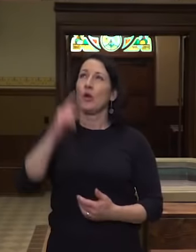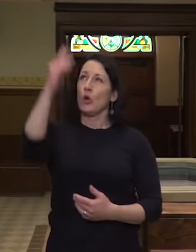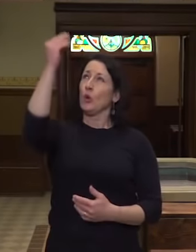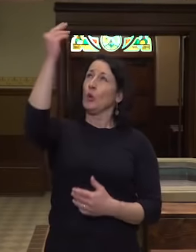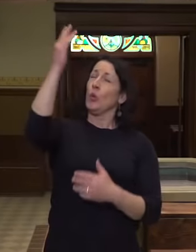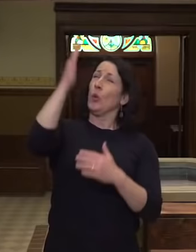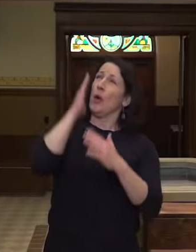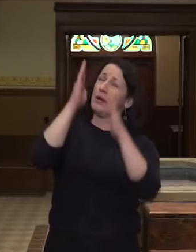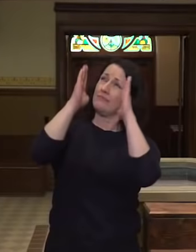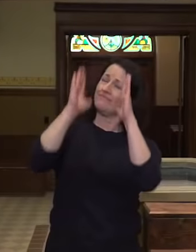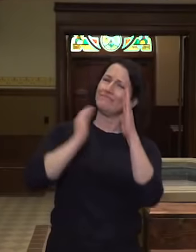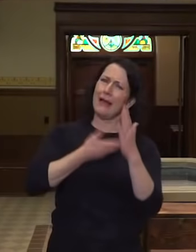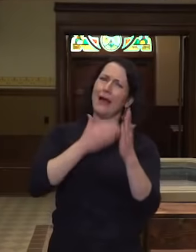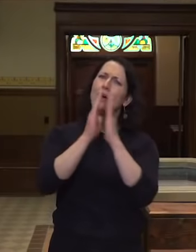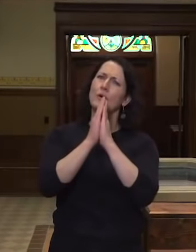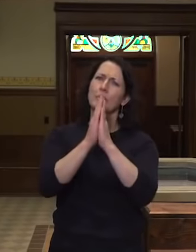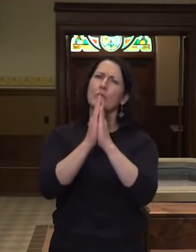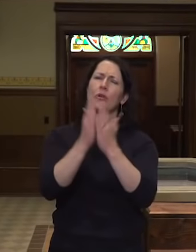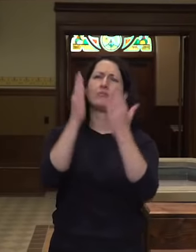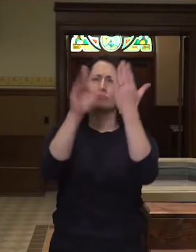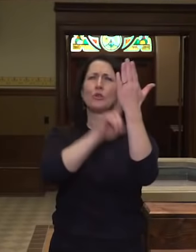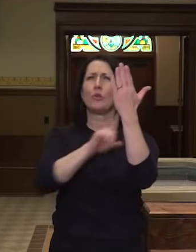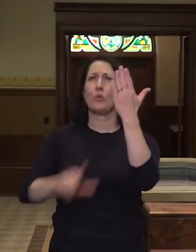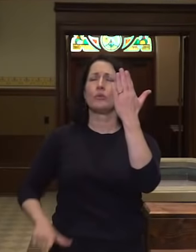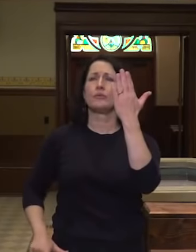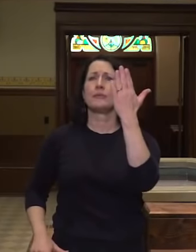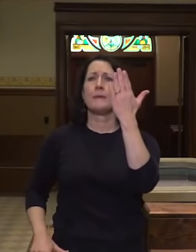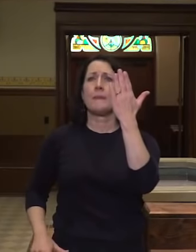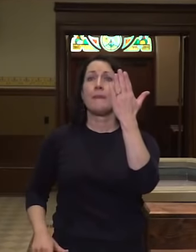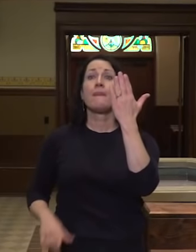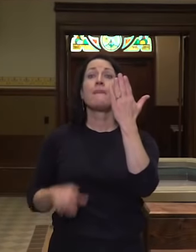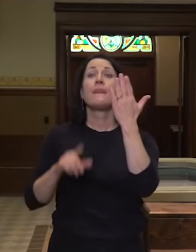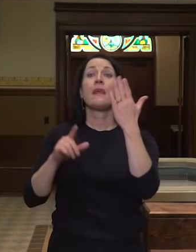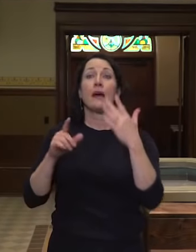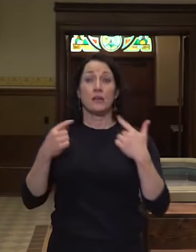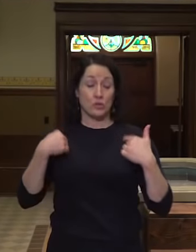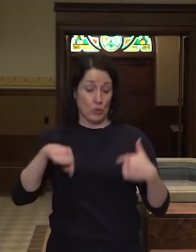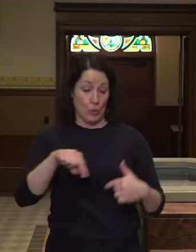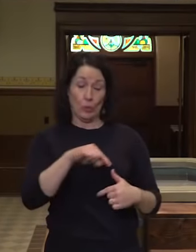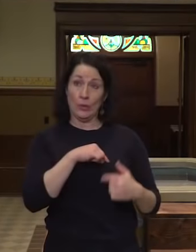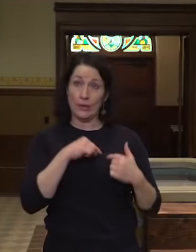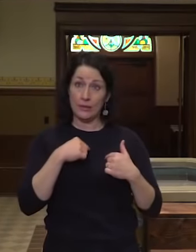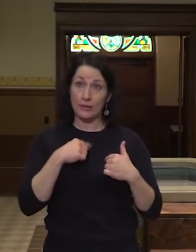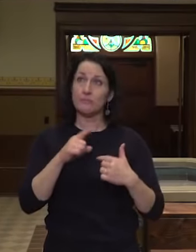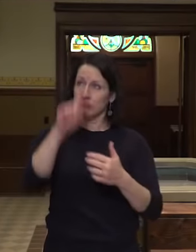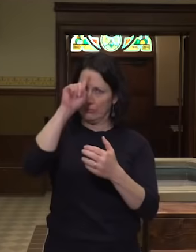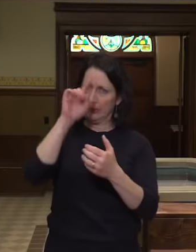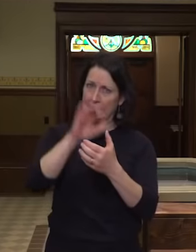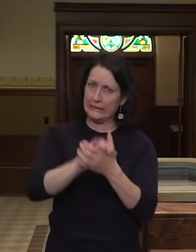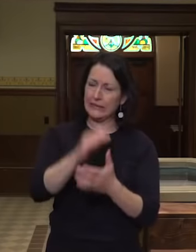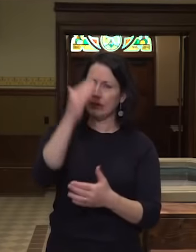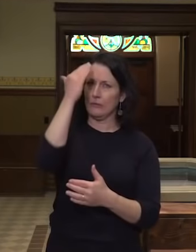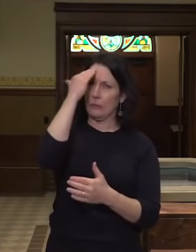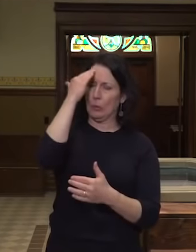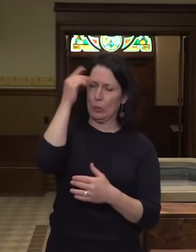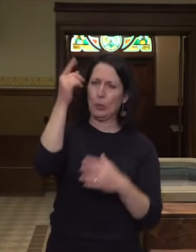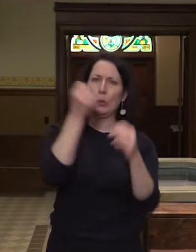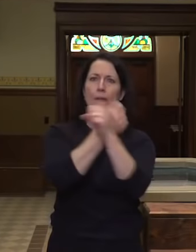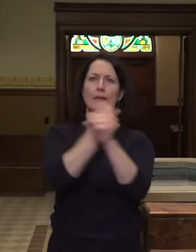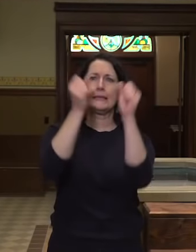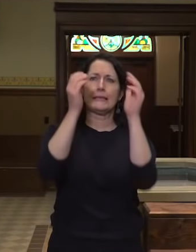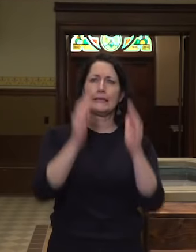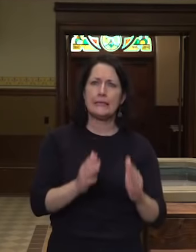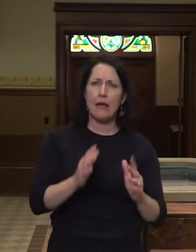Graciously hear our supplications, O Lord, so that we, who believe that the Savior of the human